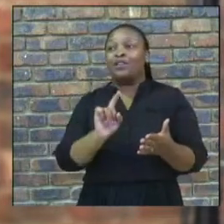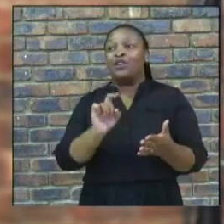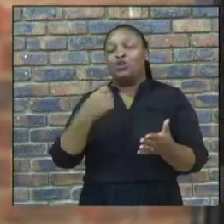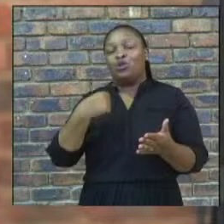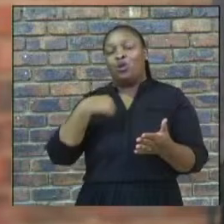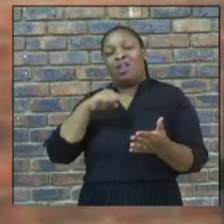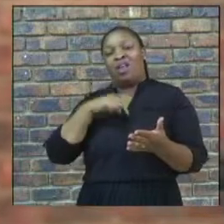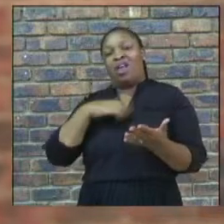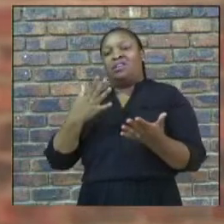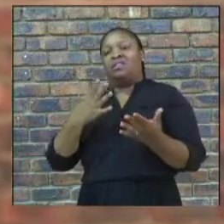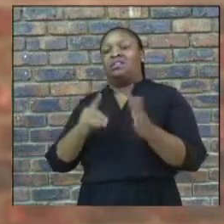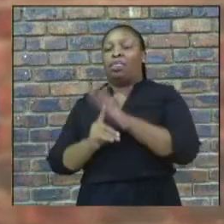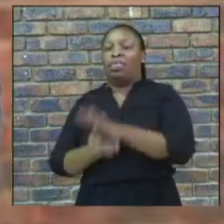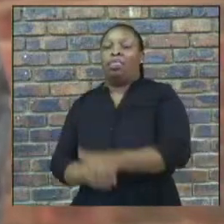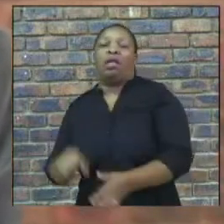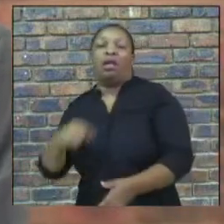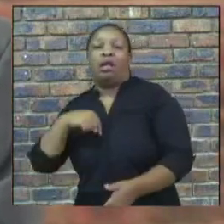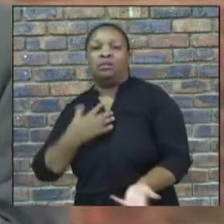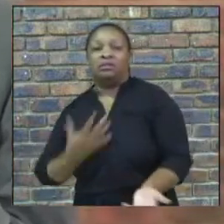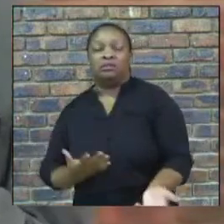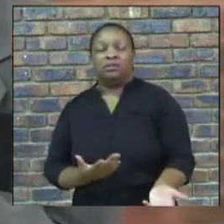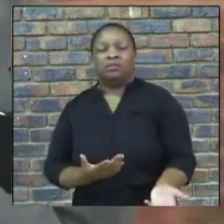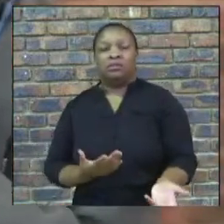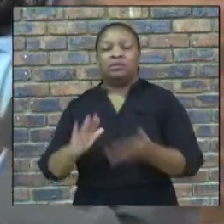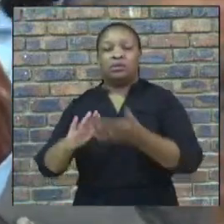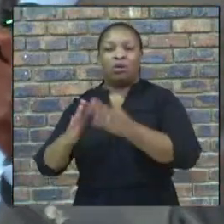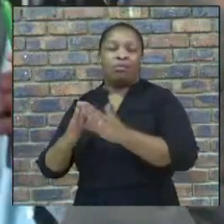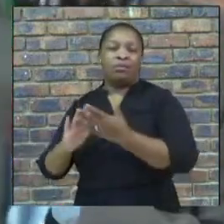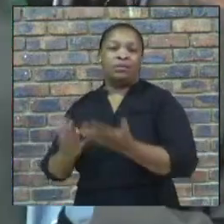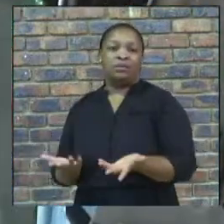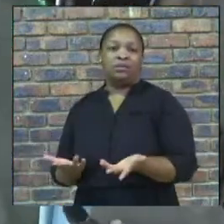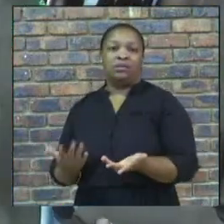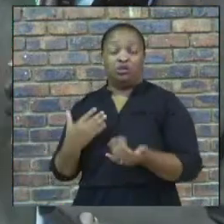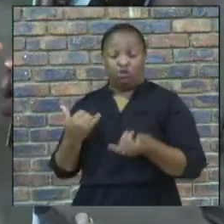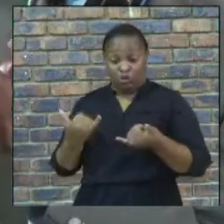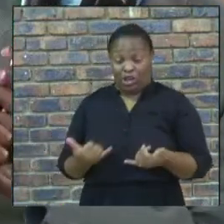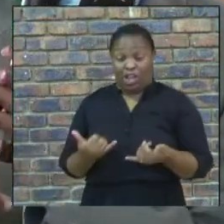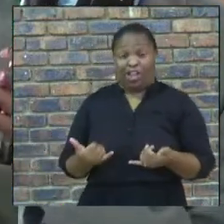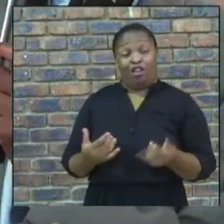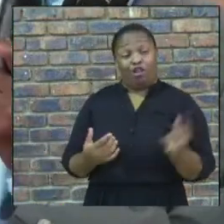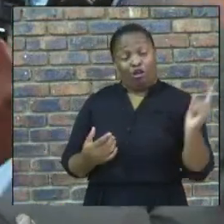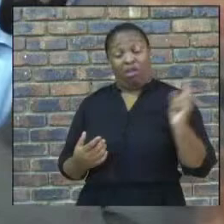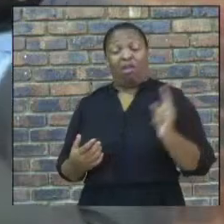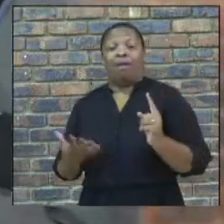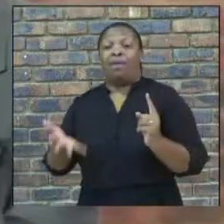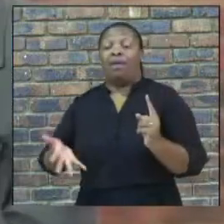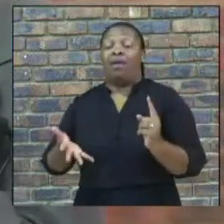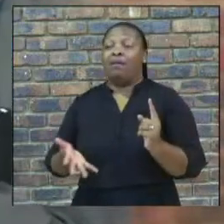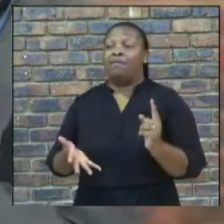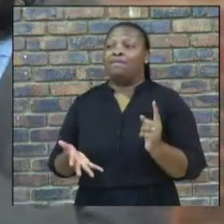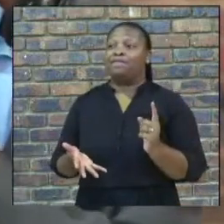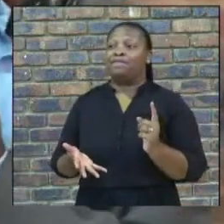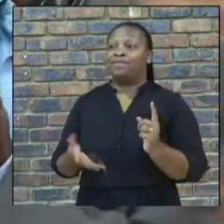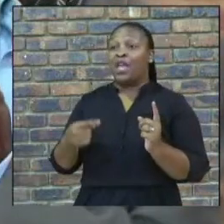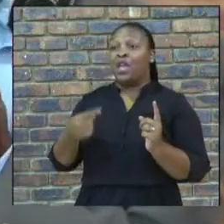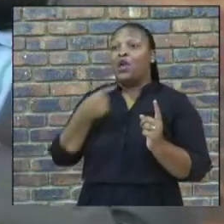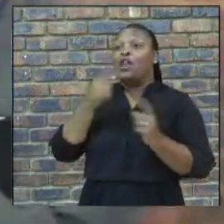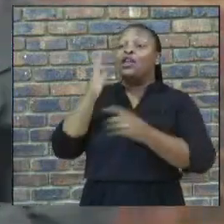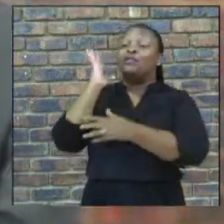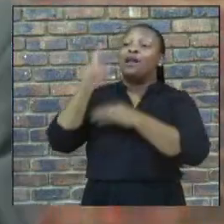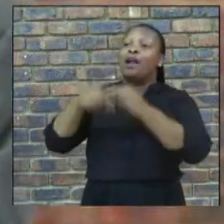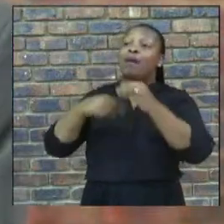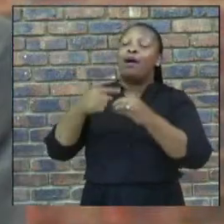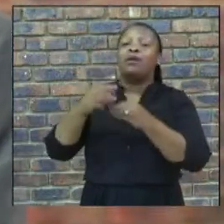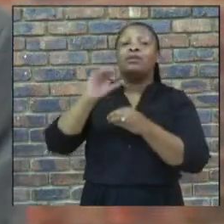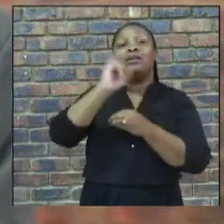undermining community existence. Because today in the mining area, we have got an issue of zamazamas because